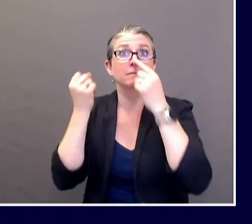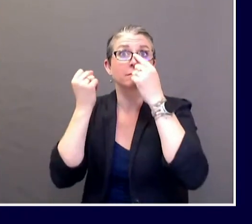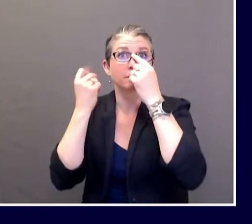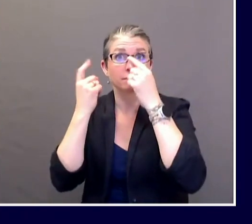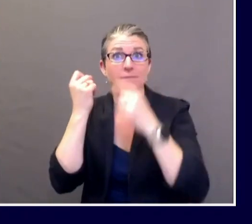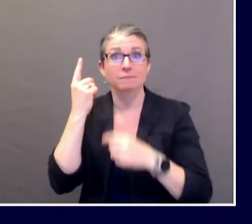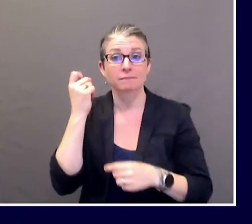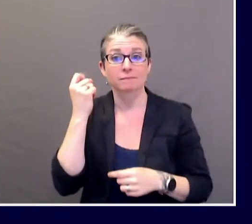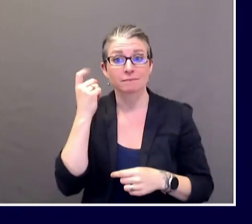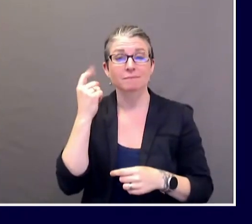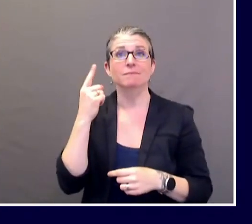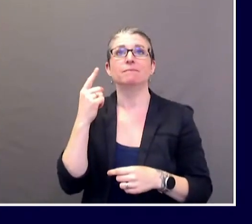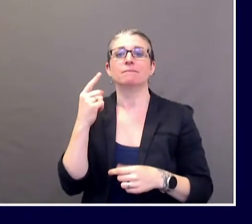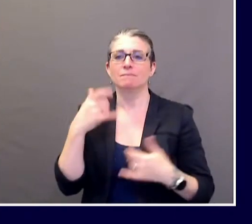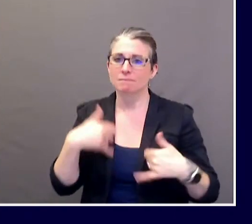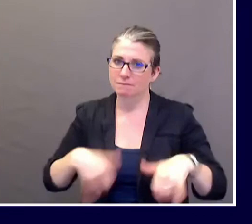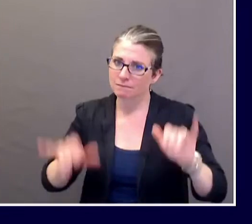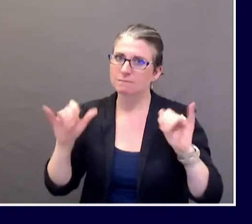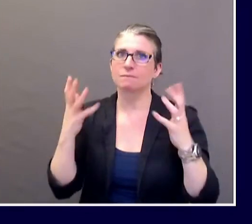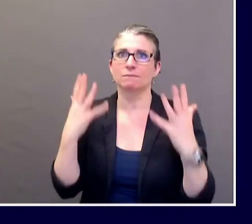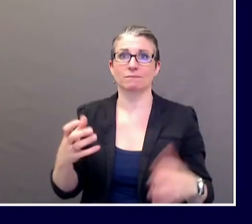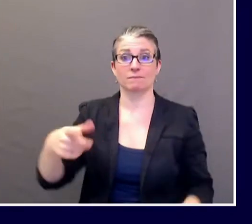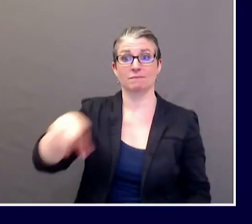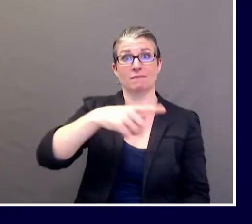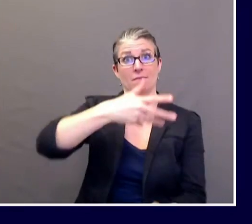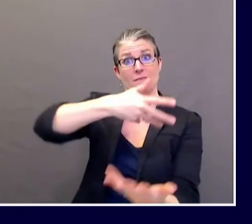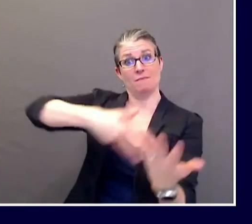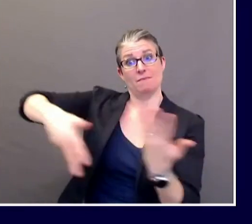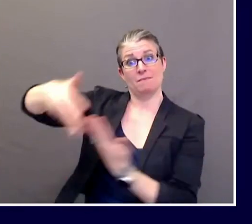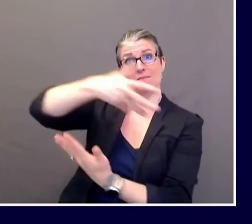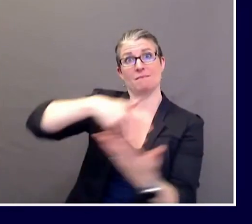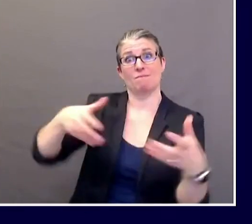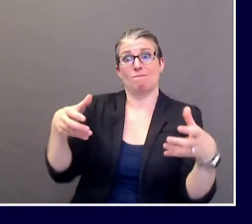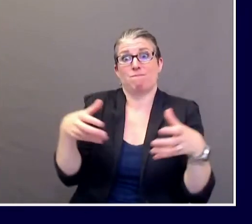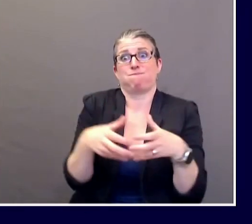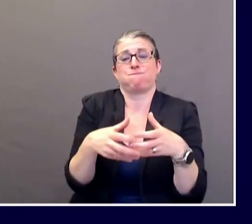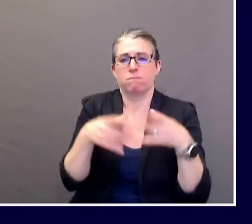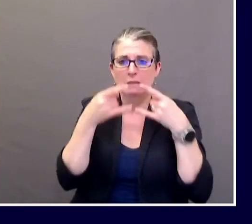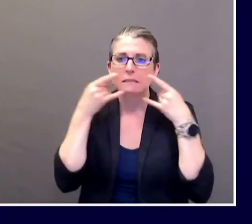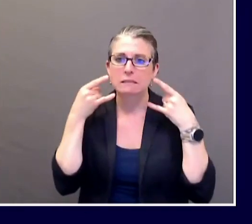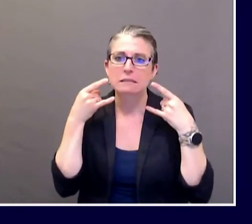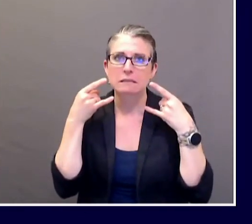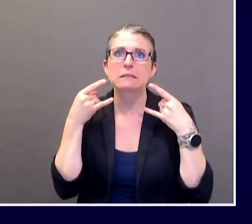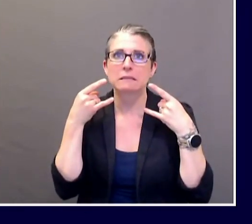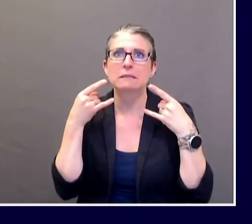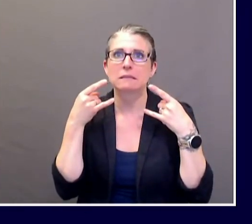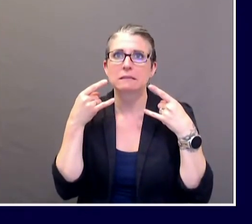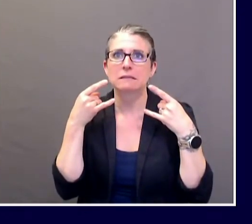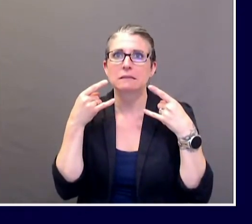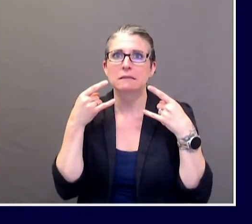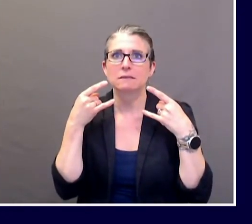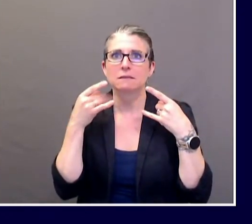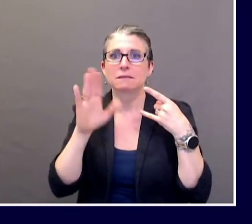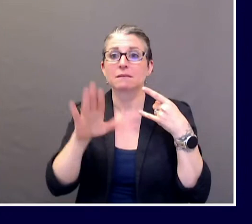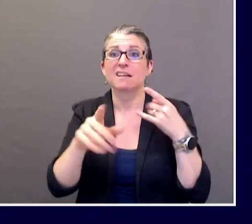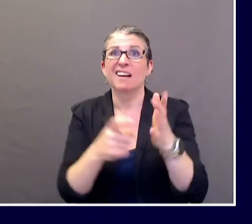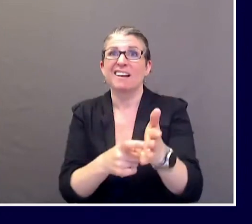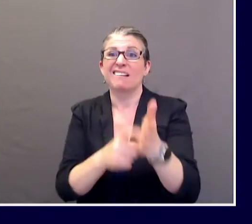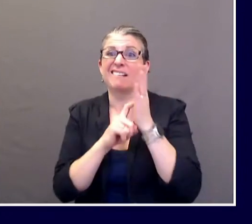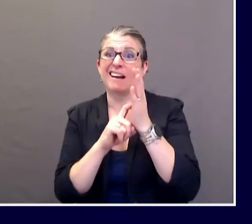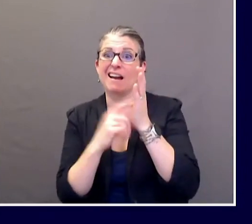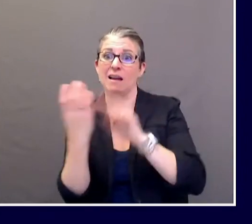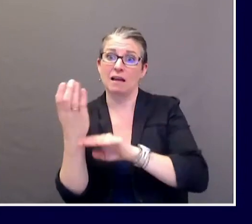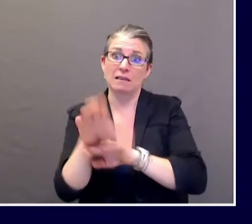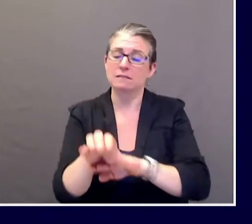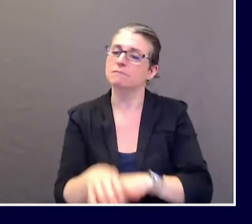our policy with our public health. And while it's no longer a requirement that you wear a mask outdoors, we recommend it when you're in proximity